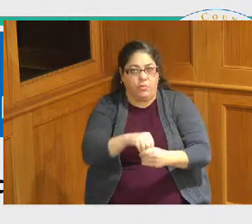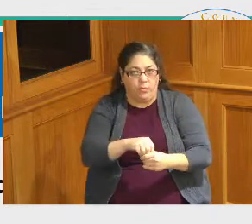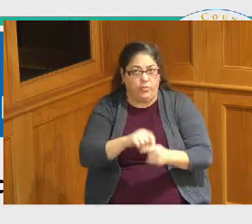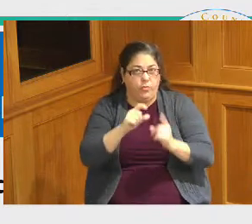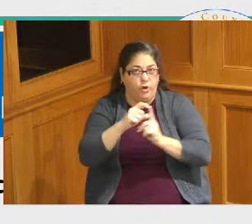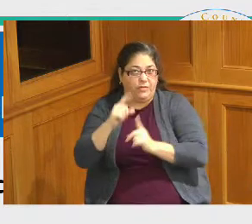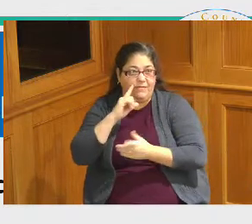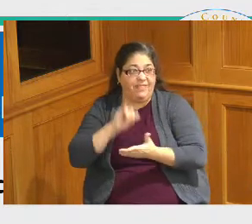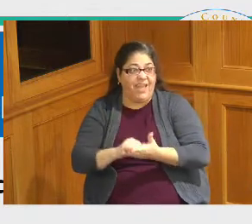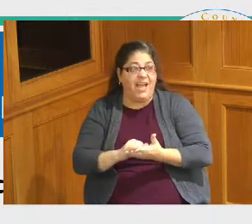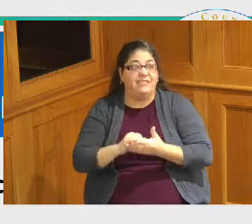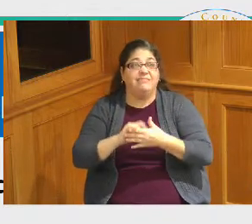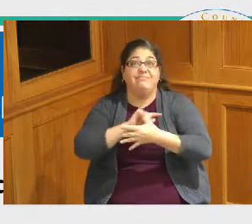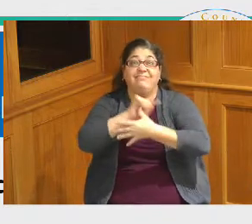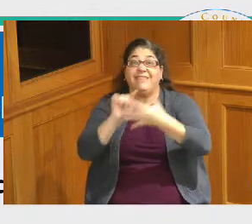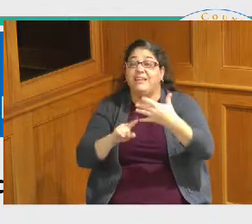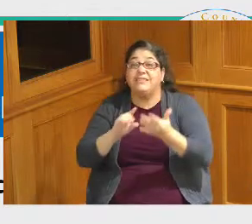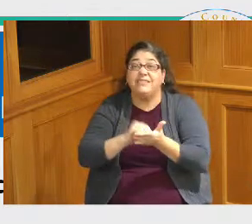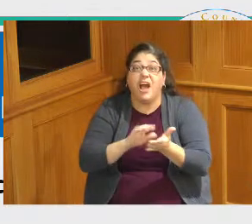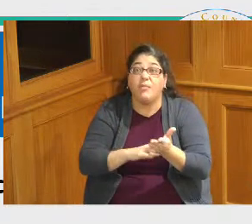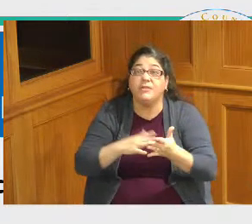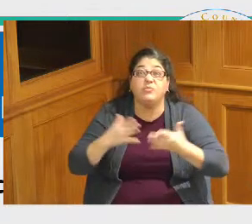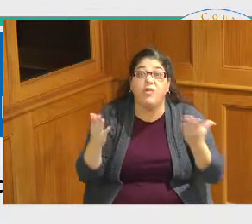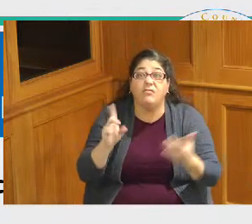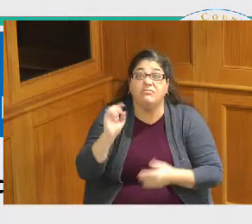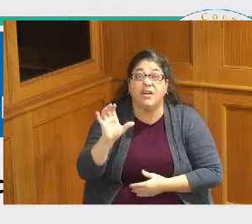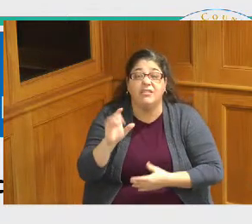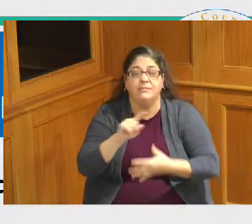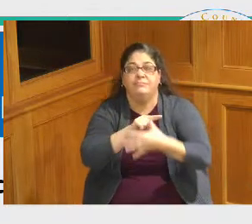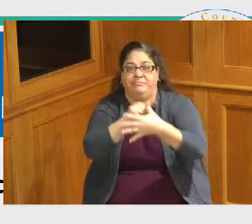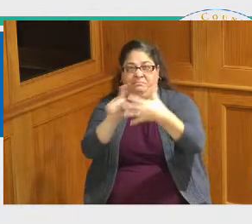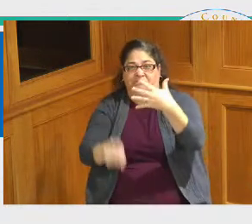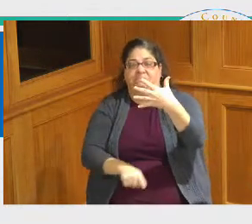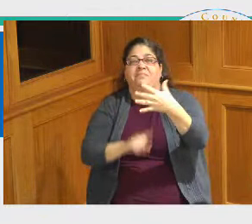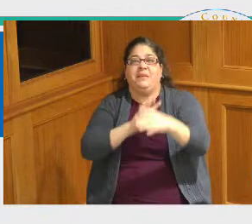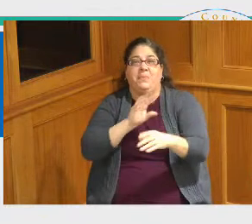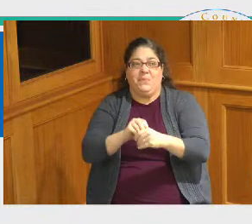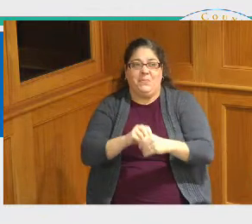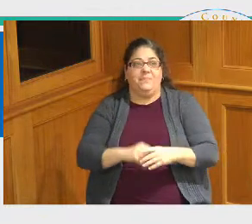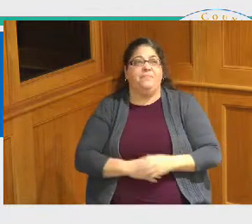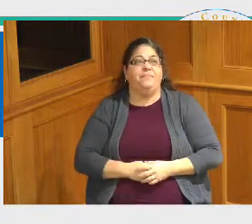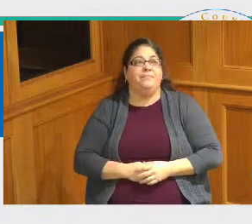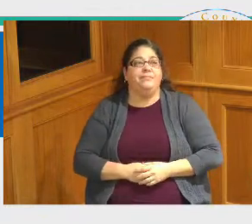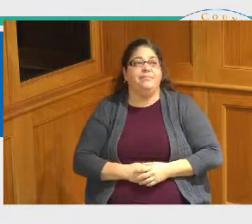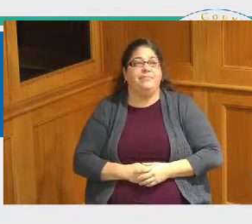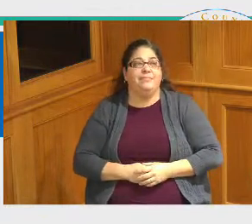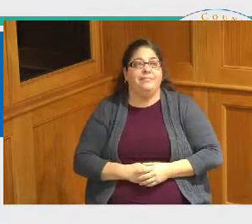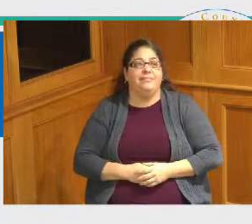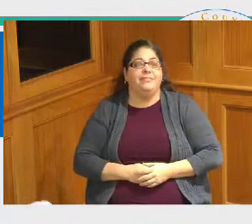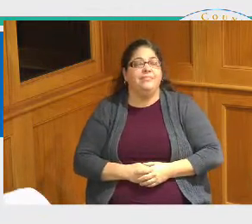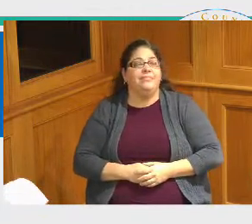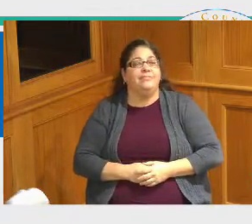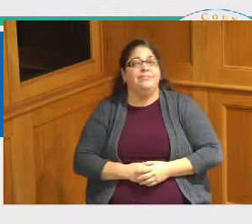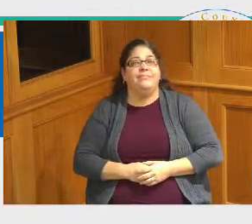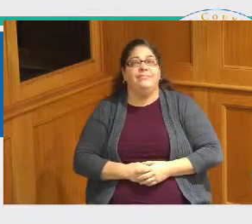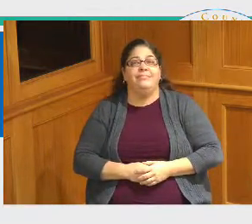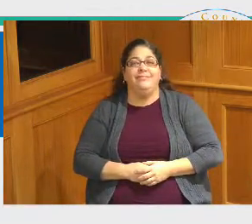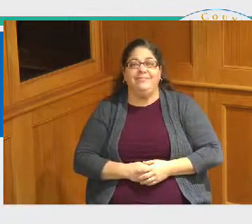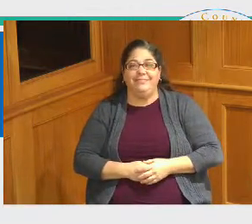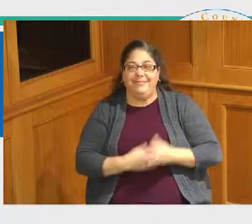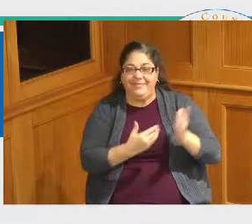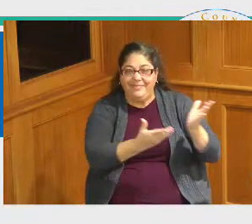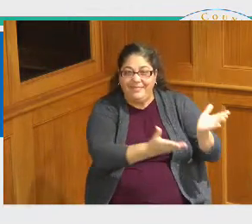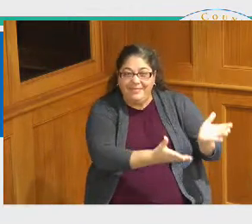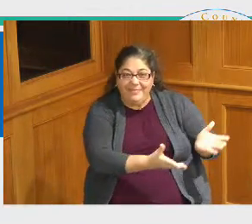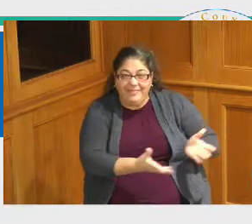the documents that we put together. Go ahead. Yeah. And these are the